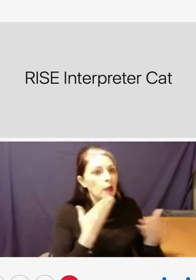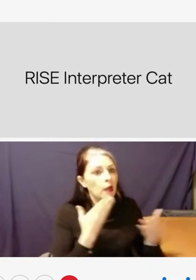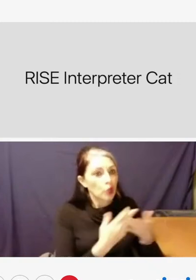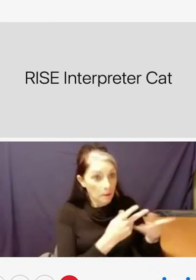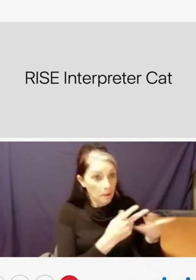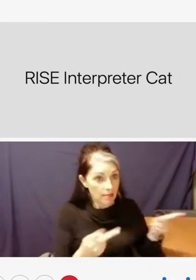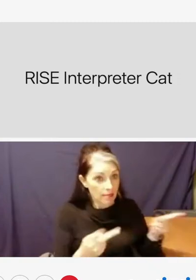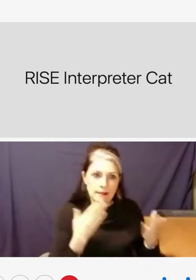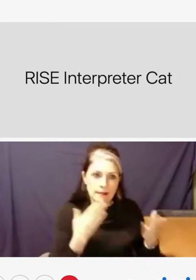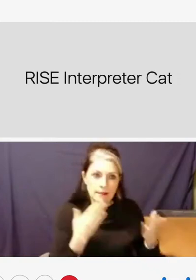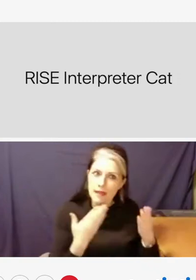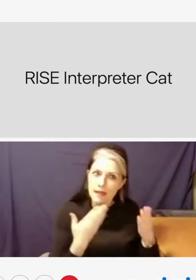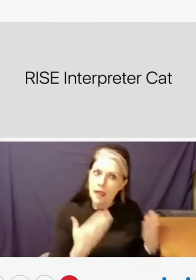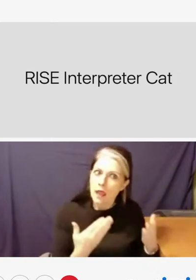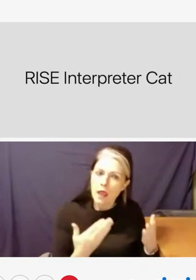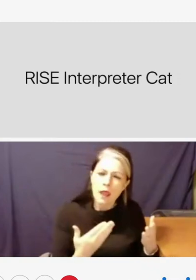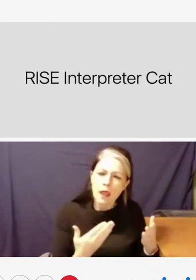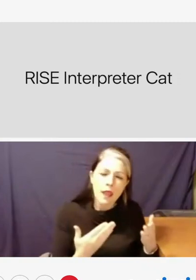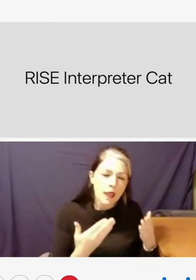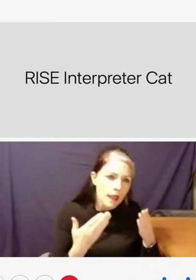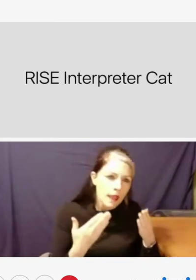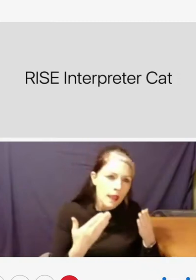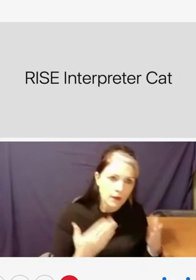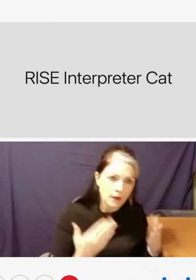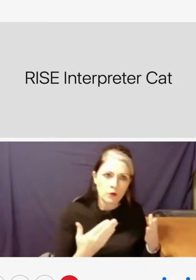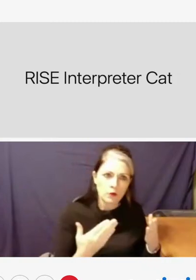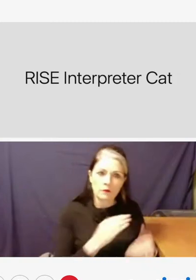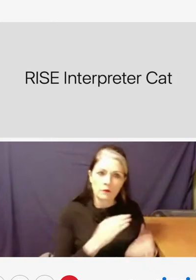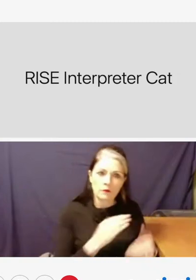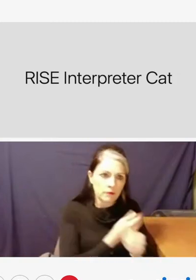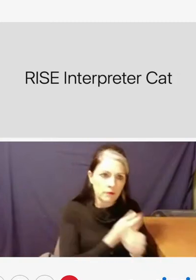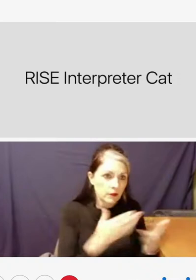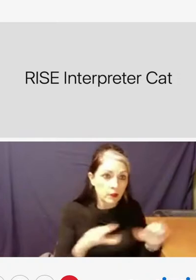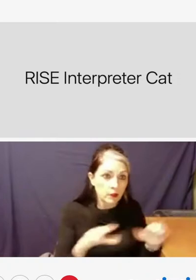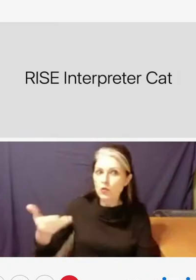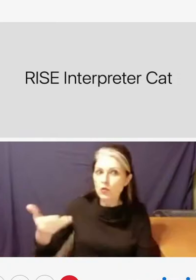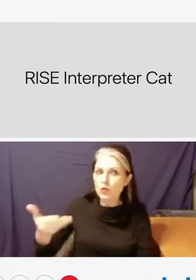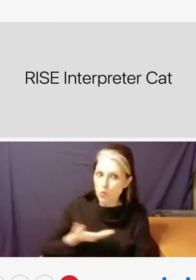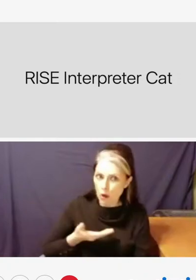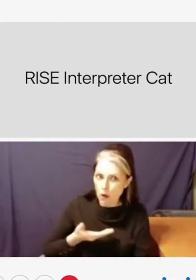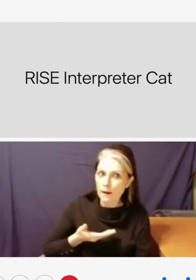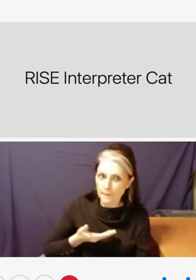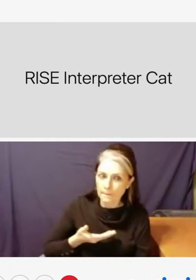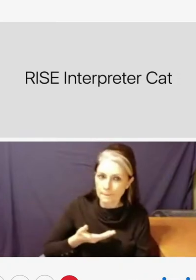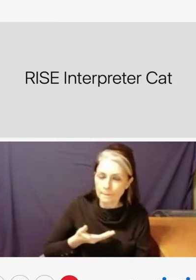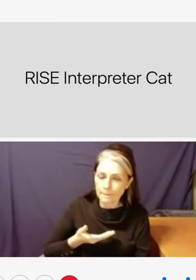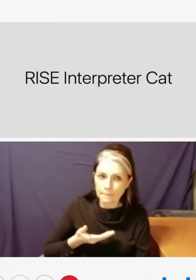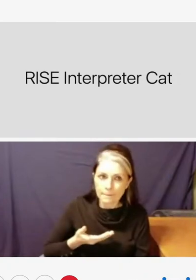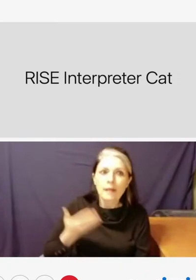you very very much for for all you do you're so welcome Mr FES thank you so much for the feedback